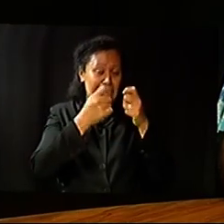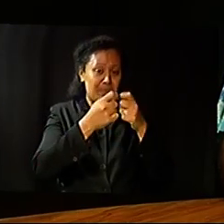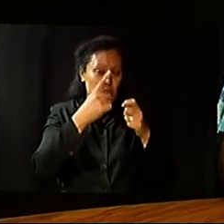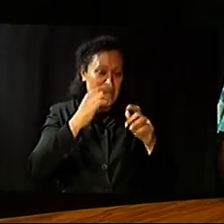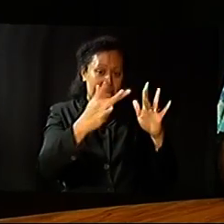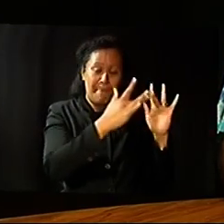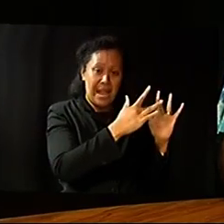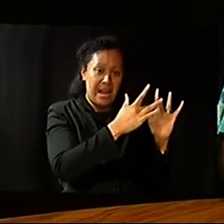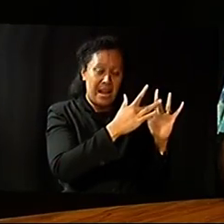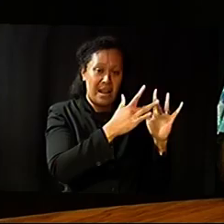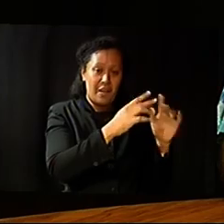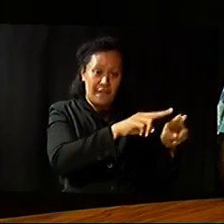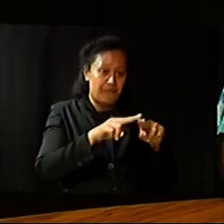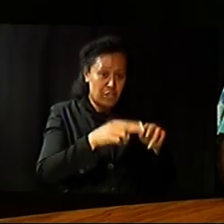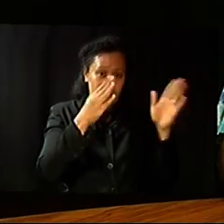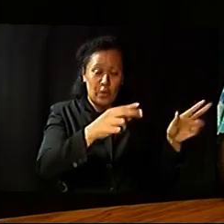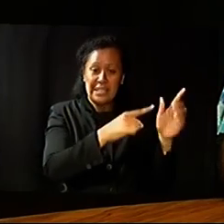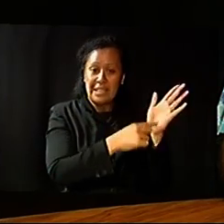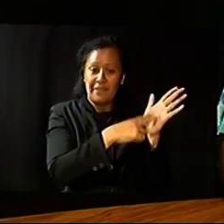news team. You can email us your comments at